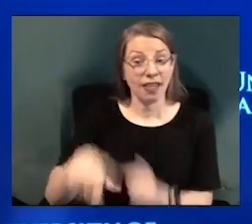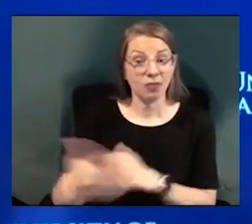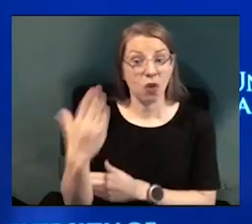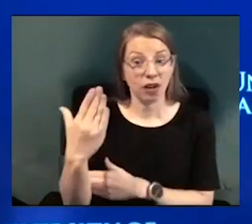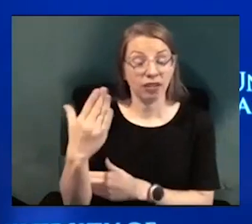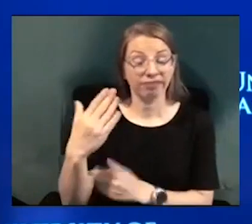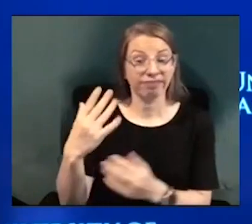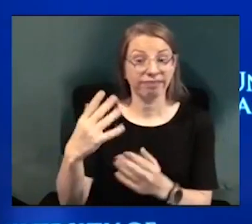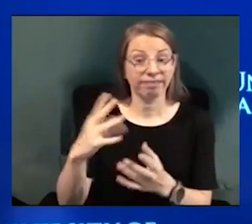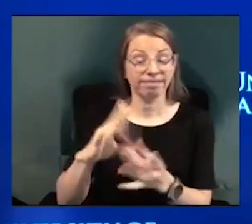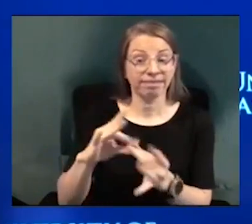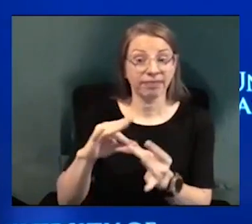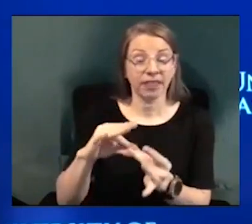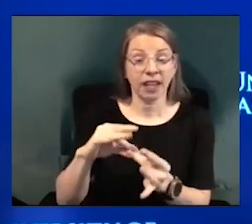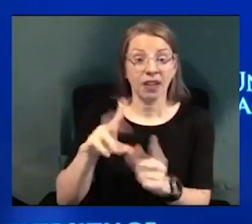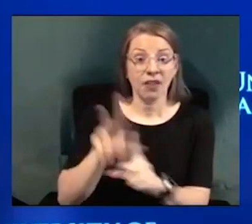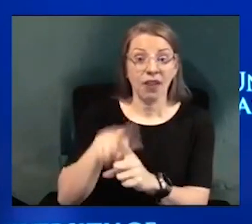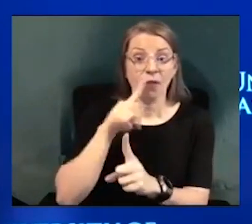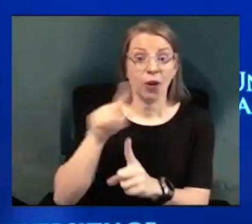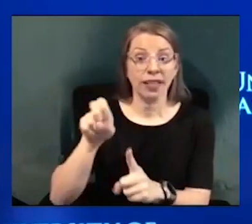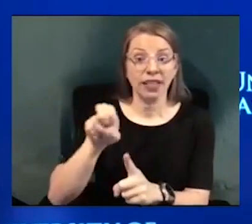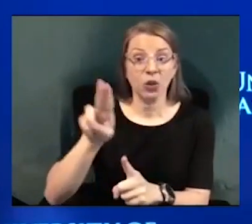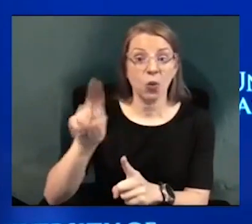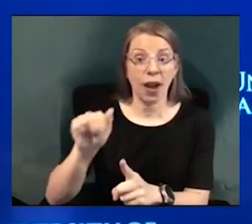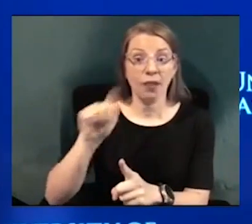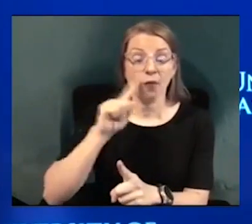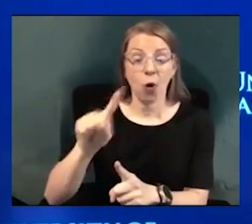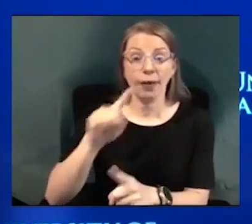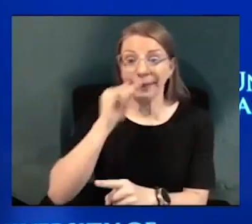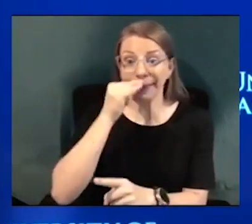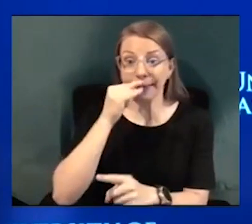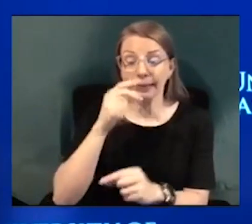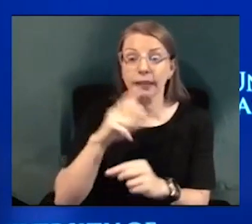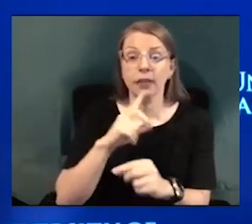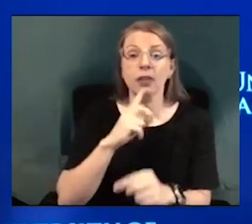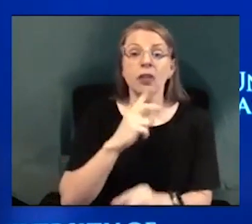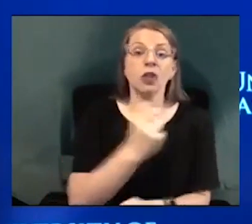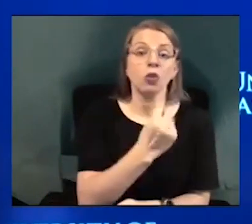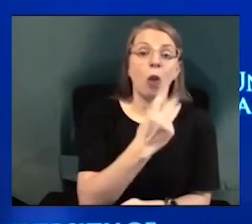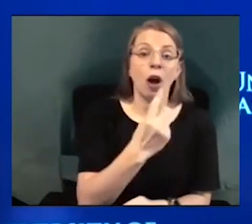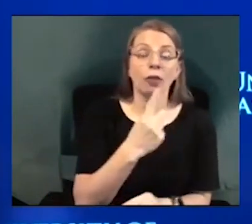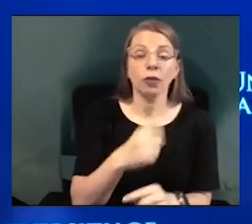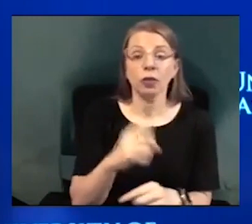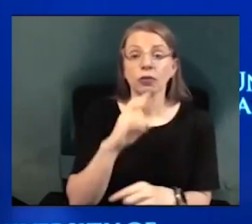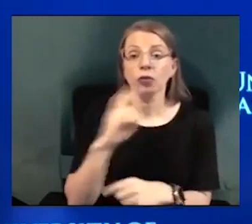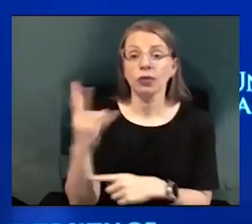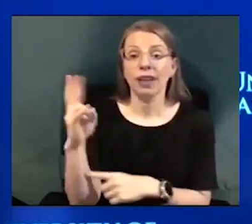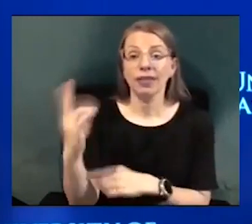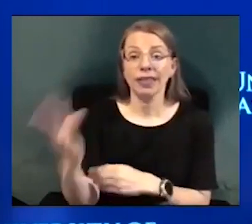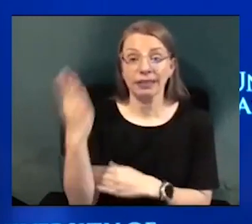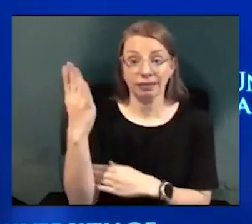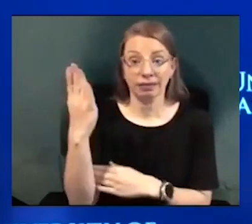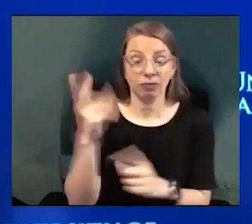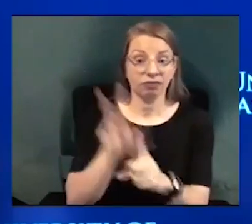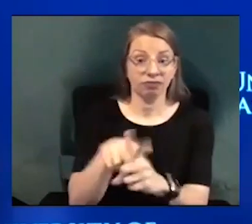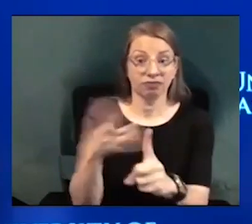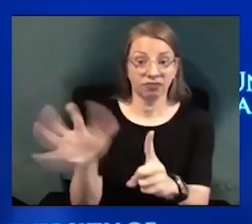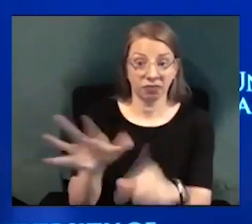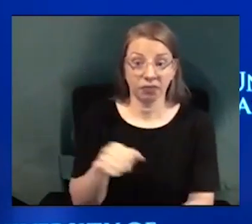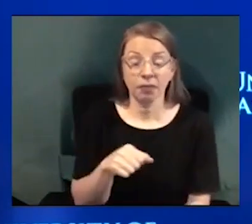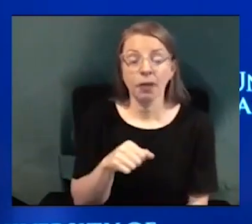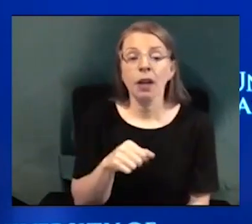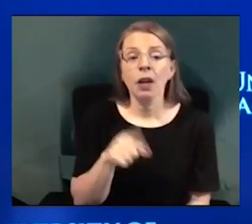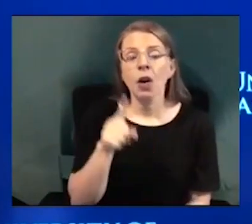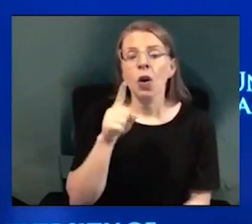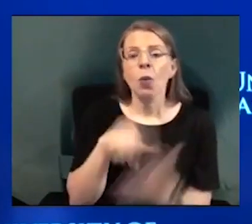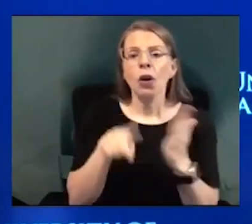company filed for an EUA for their vaccine for kids 12 to 17. And I was curious what you think this means for the fight